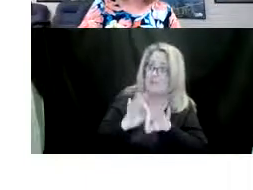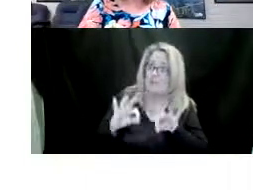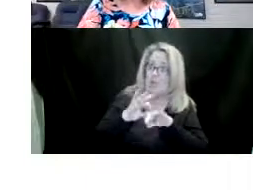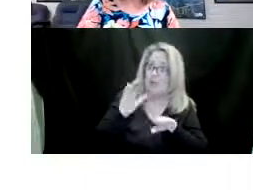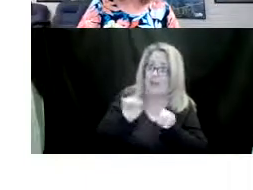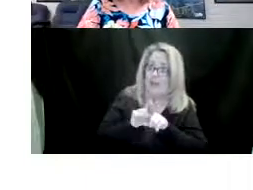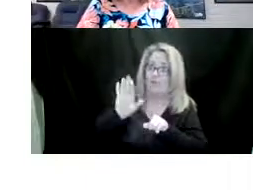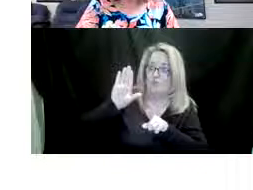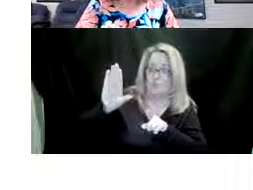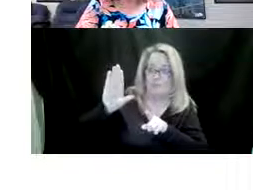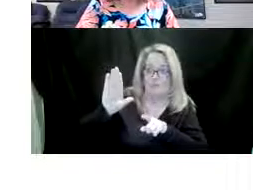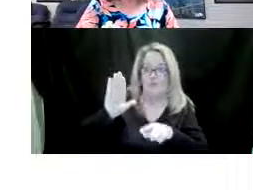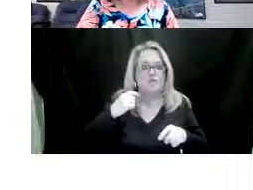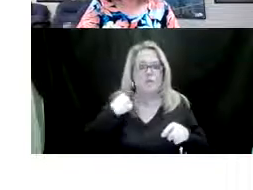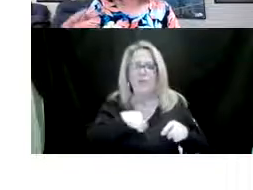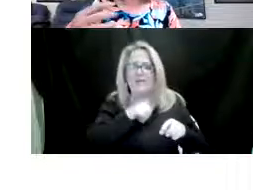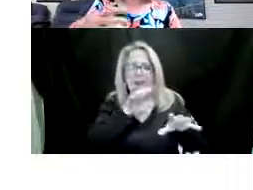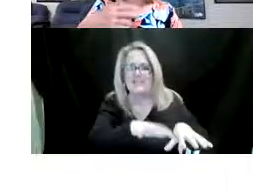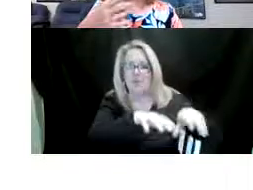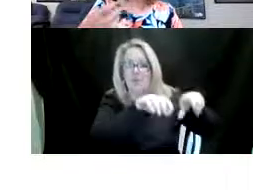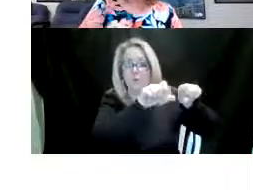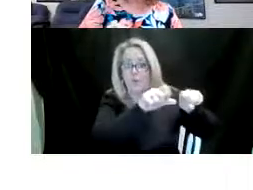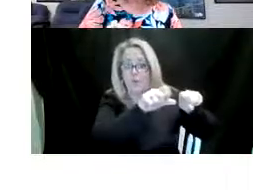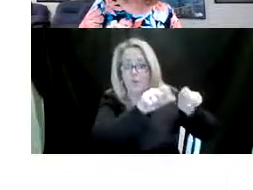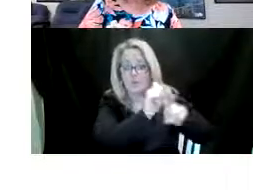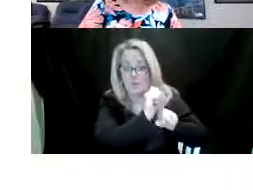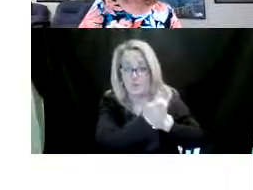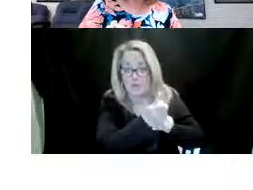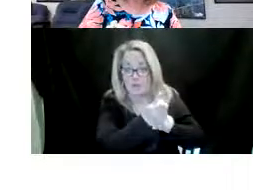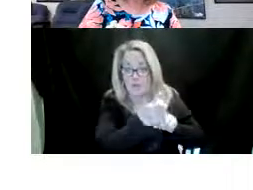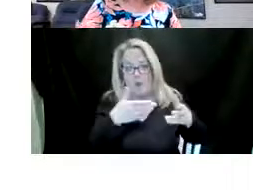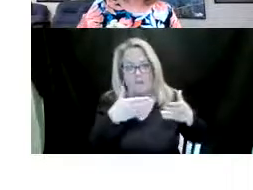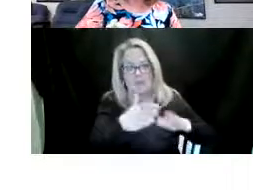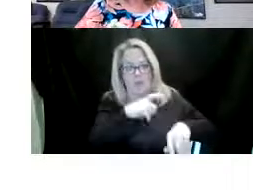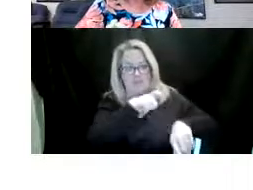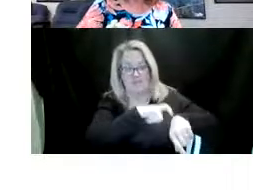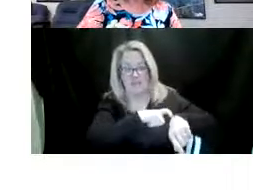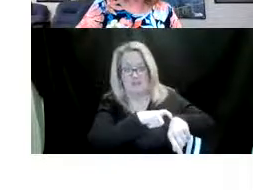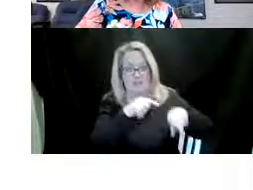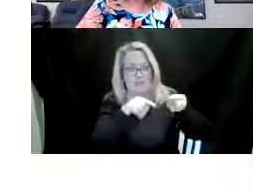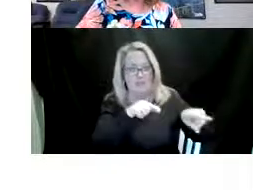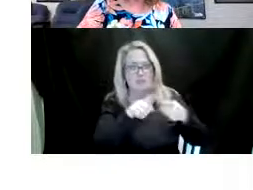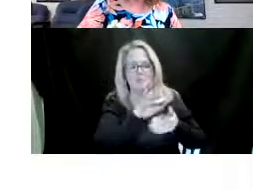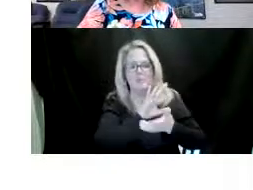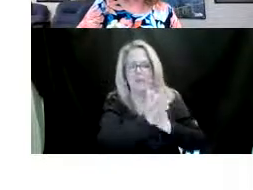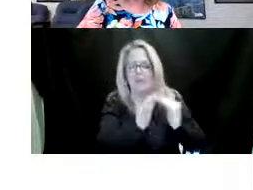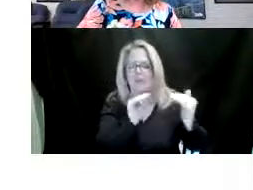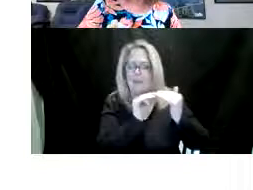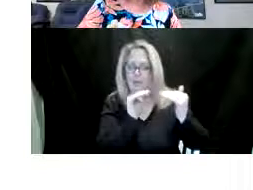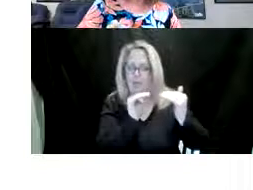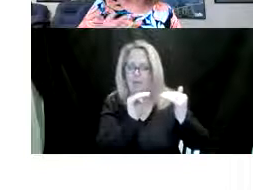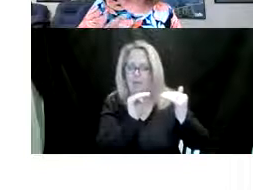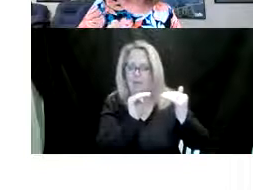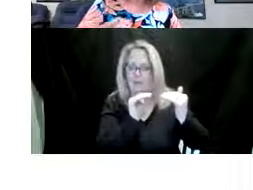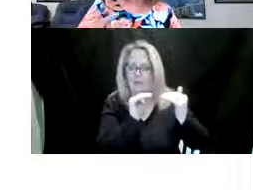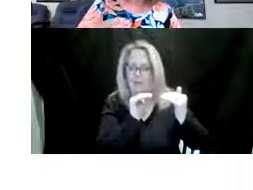adults. So we're not taking over the situation. We are allowing time for that child to be an equal partner in what we're doing,